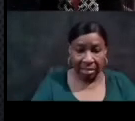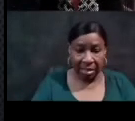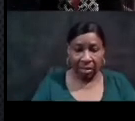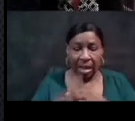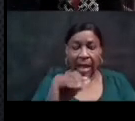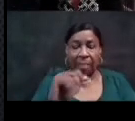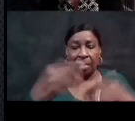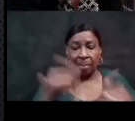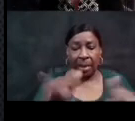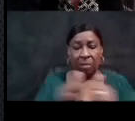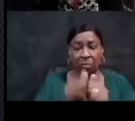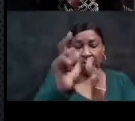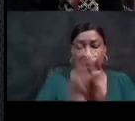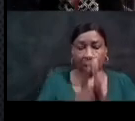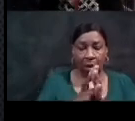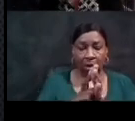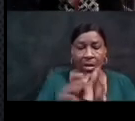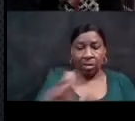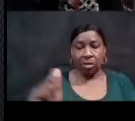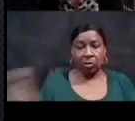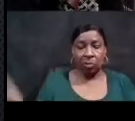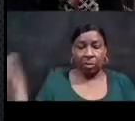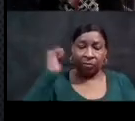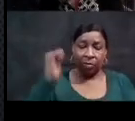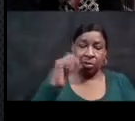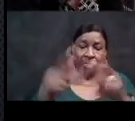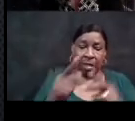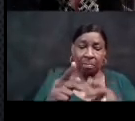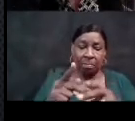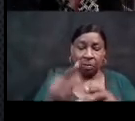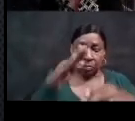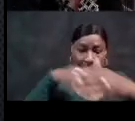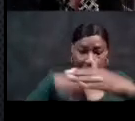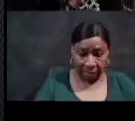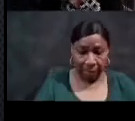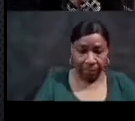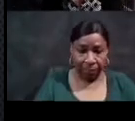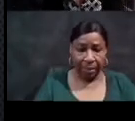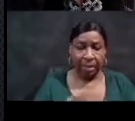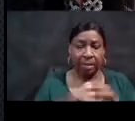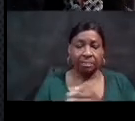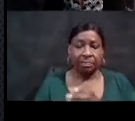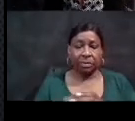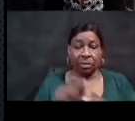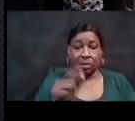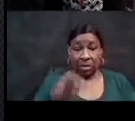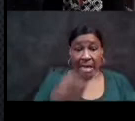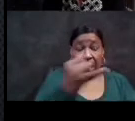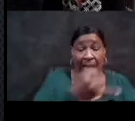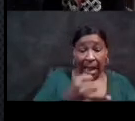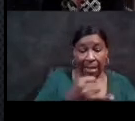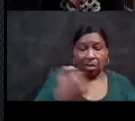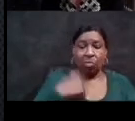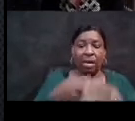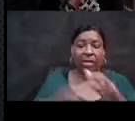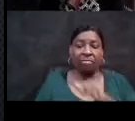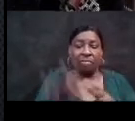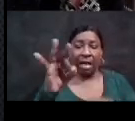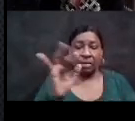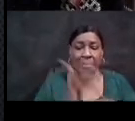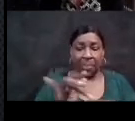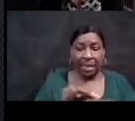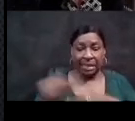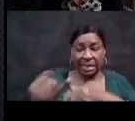people access to asylum. And in the research that we did on islands, what we found is that spaces of